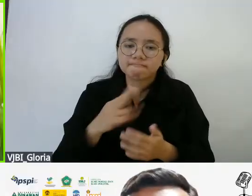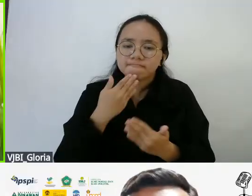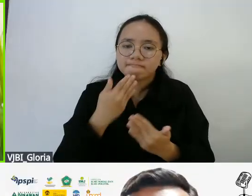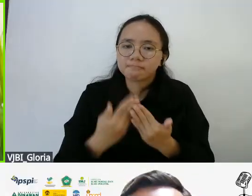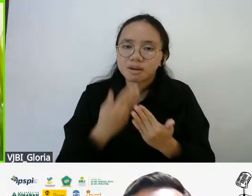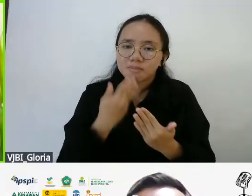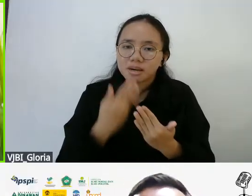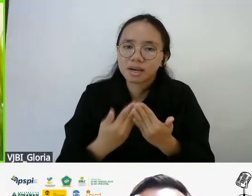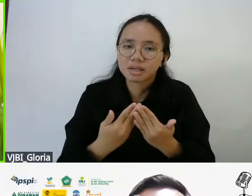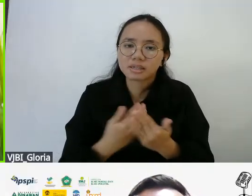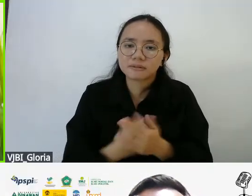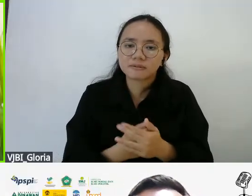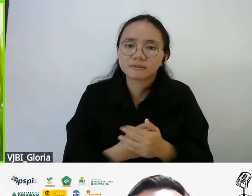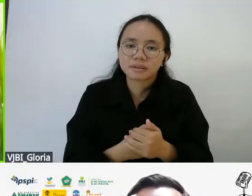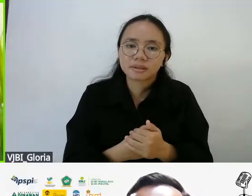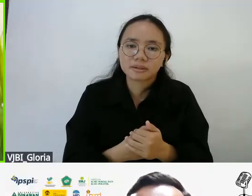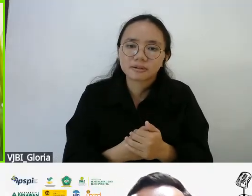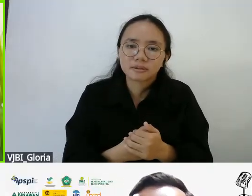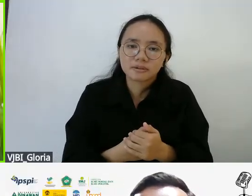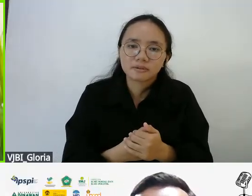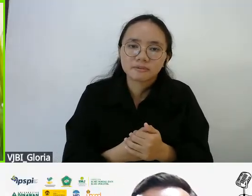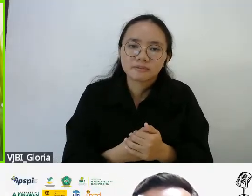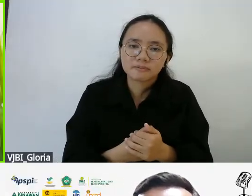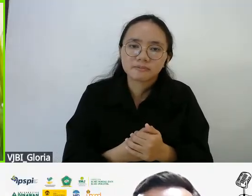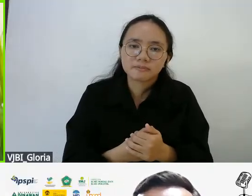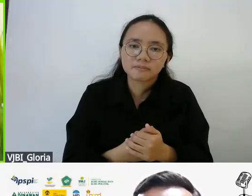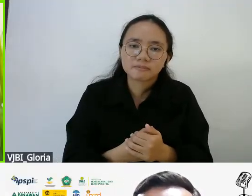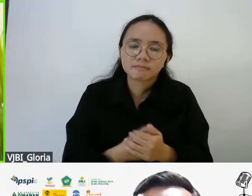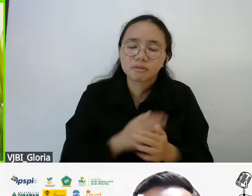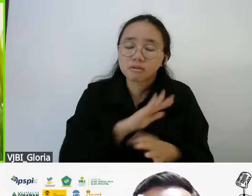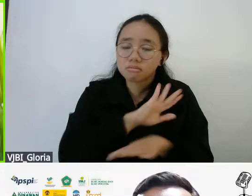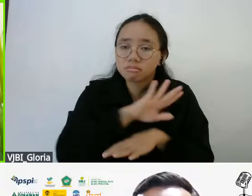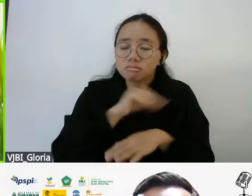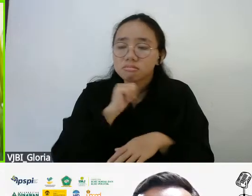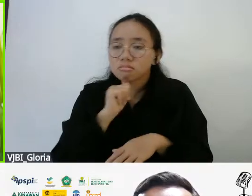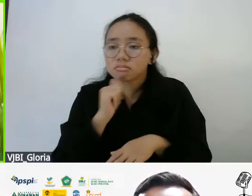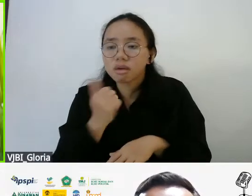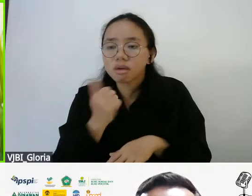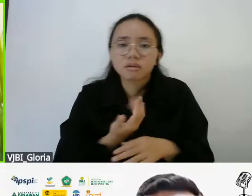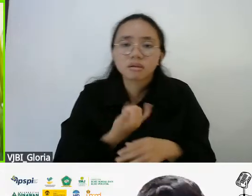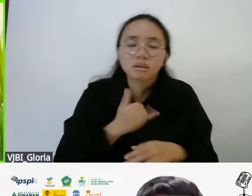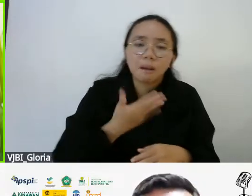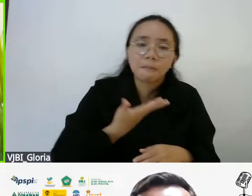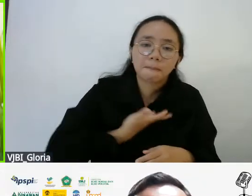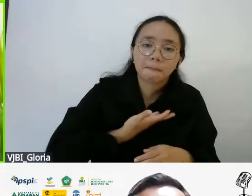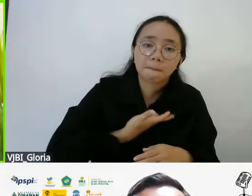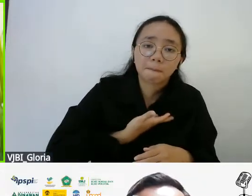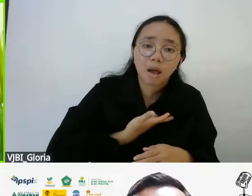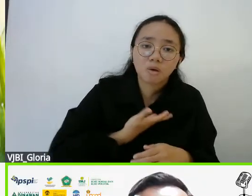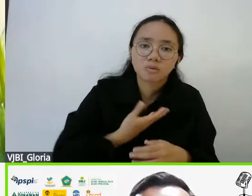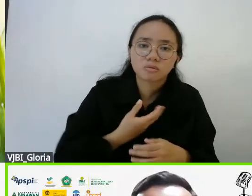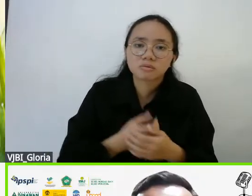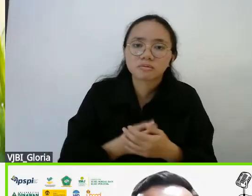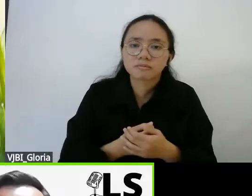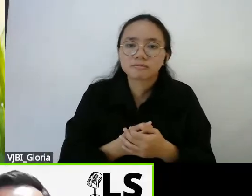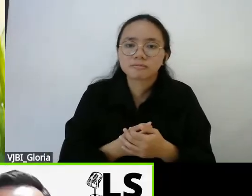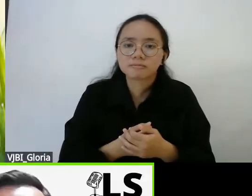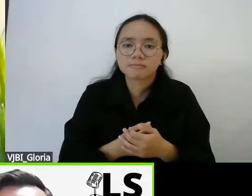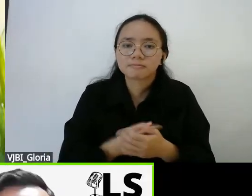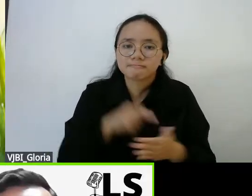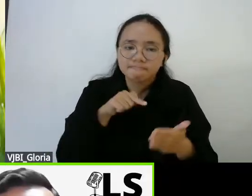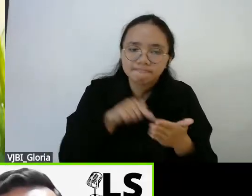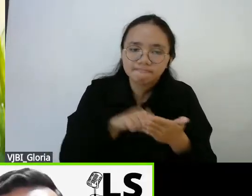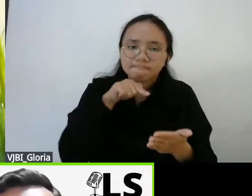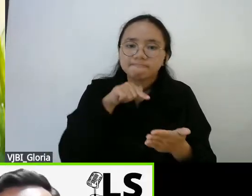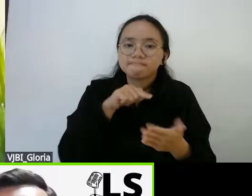subscribe to that newsletter, just send me an email and I'll add you to the list. Okay, thank you, Professor